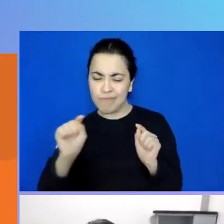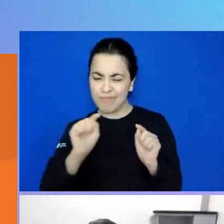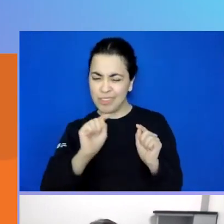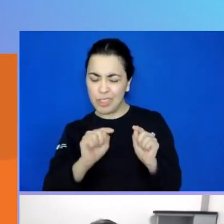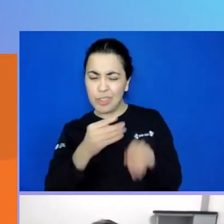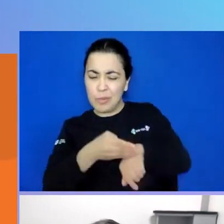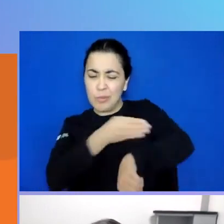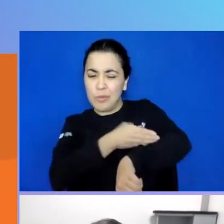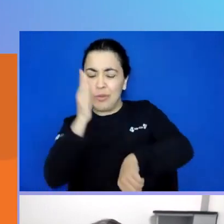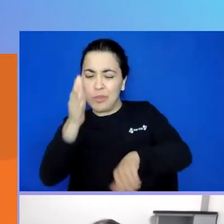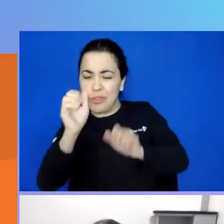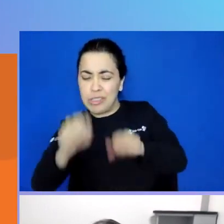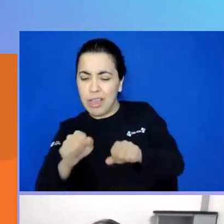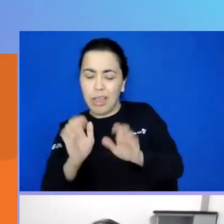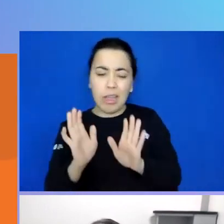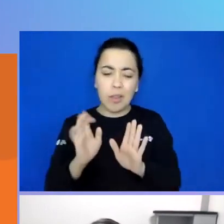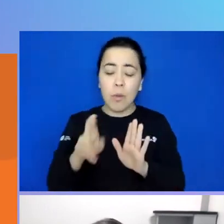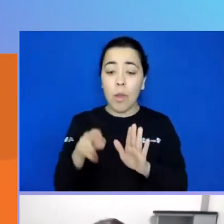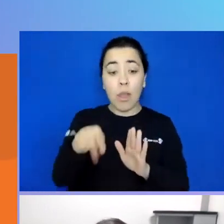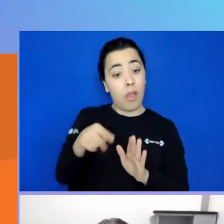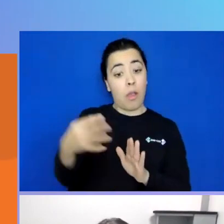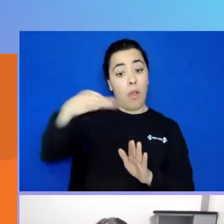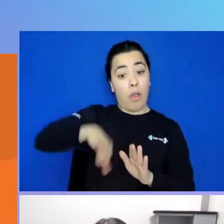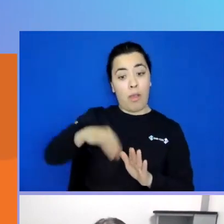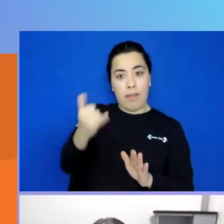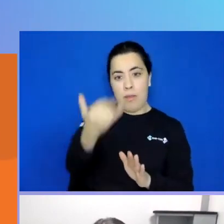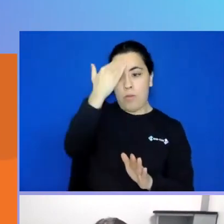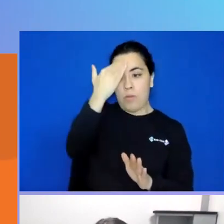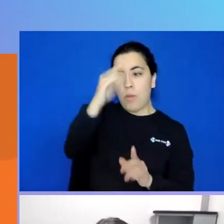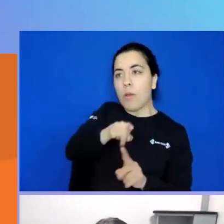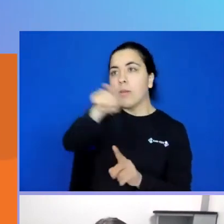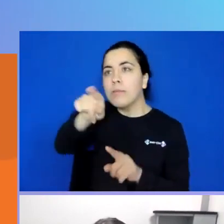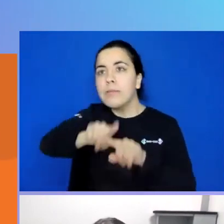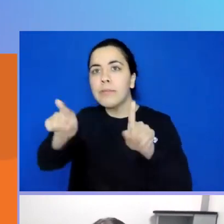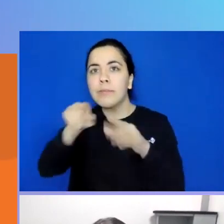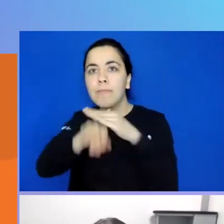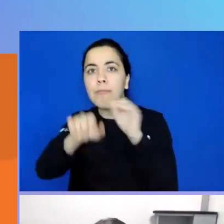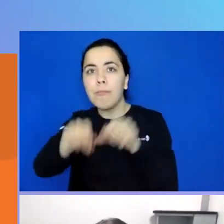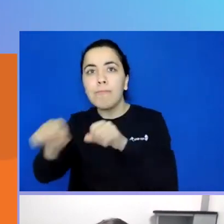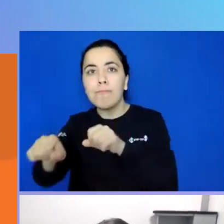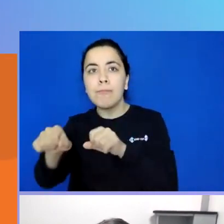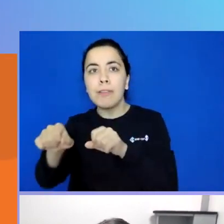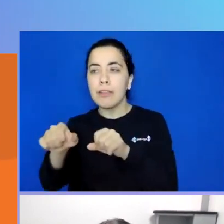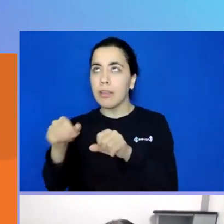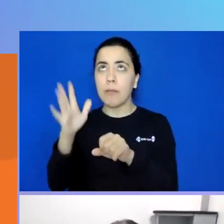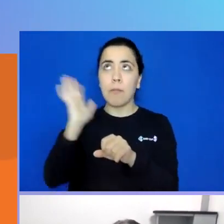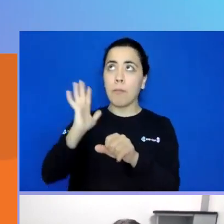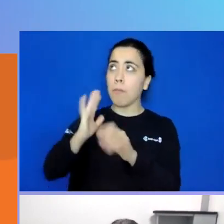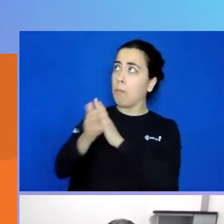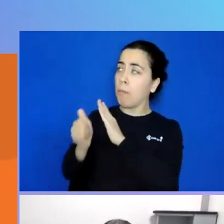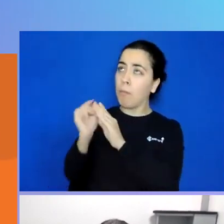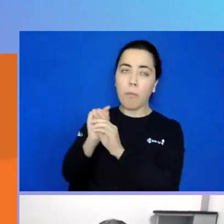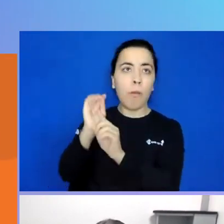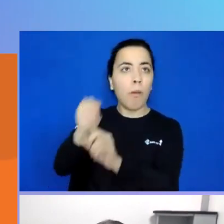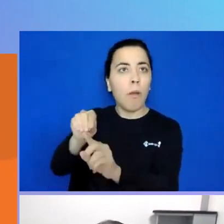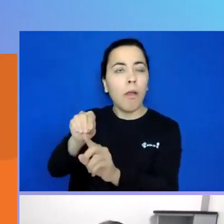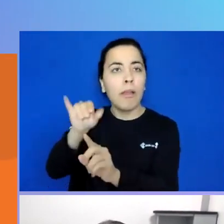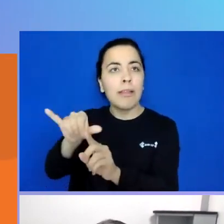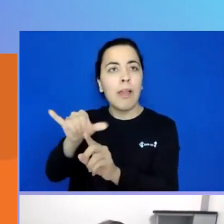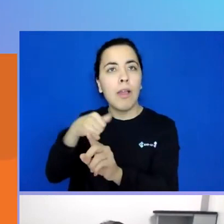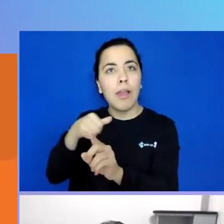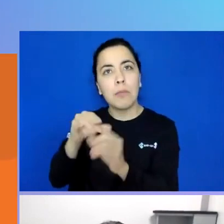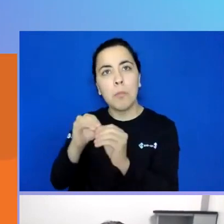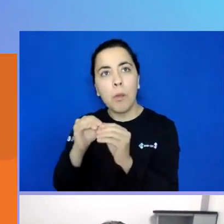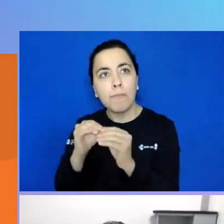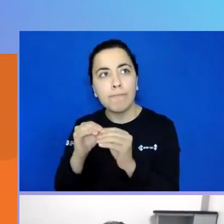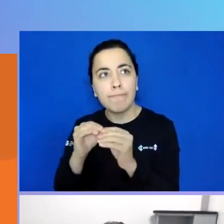future, or here's what we can leverage and now use it in an accessibility to further accessibility as